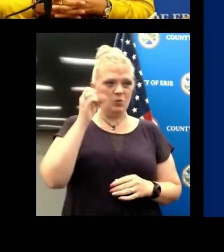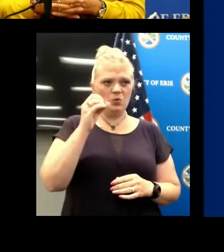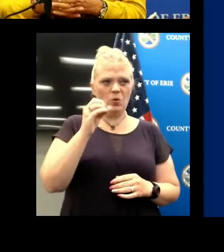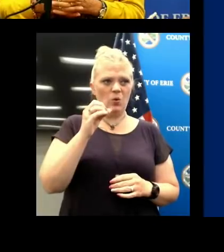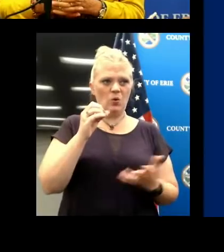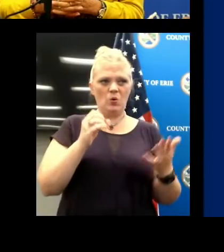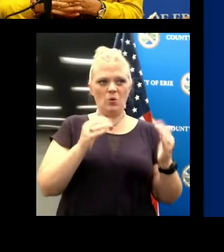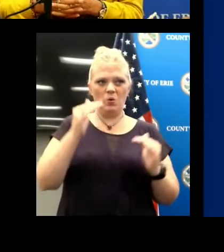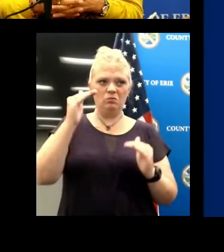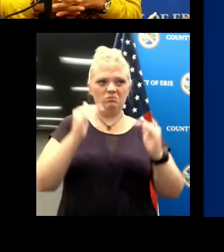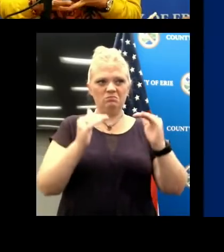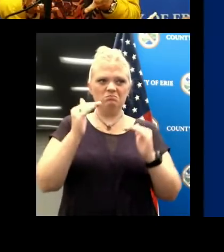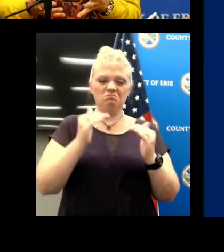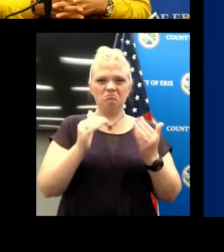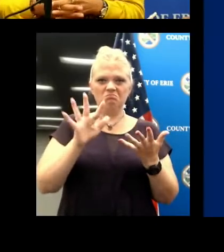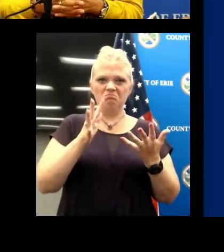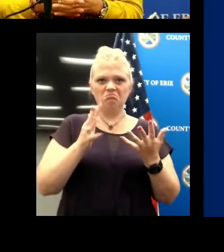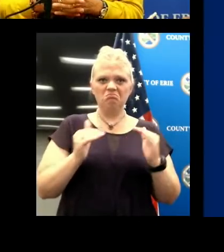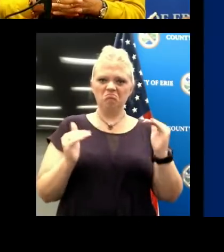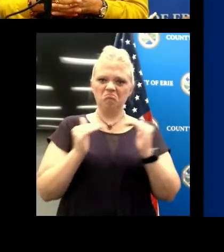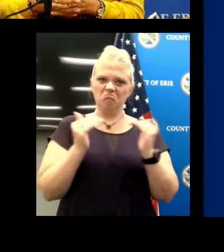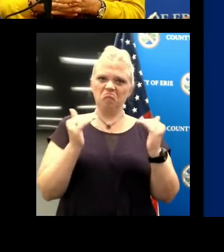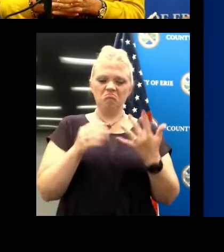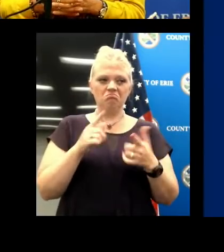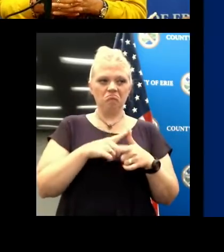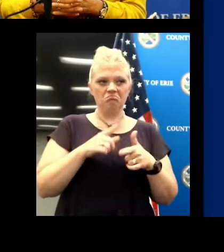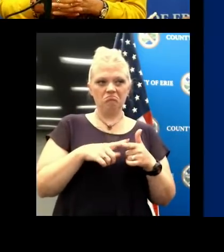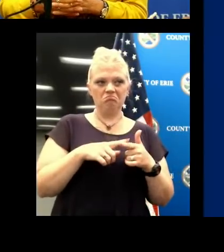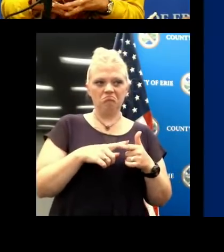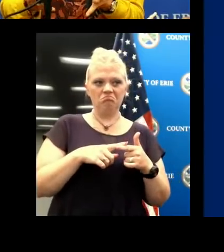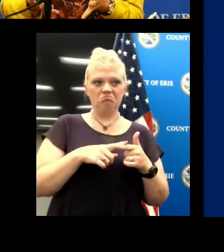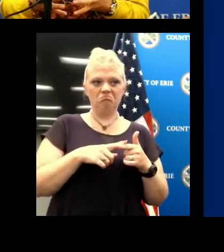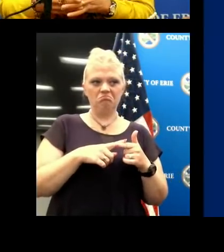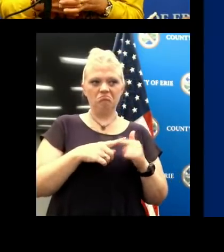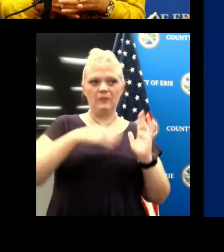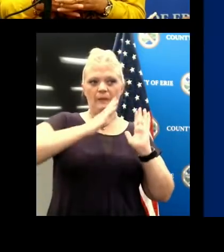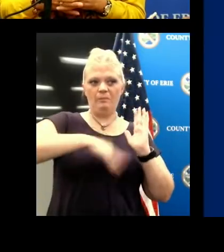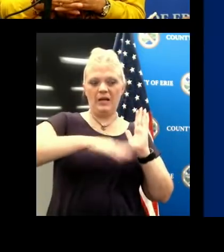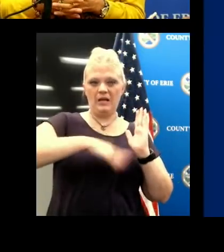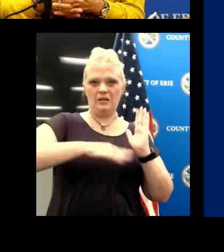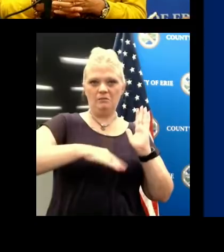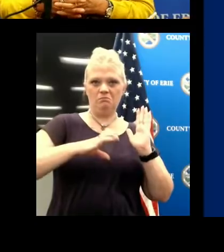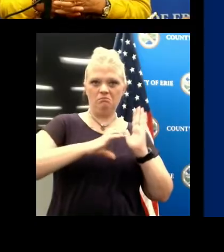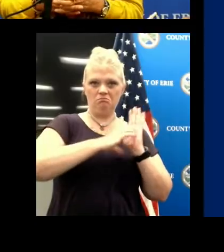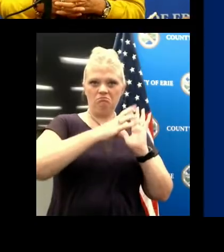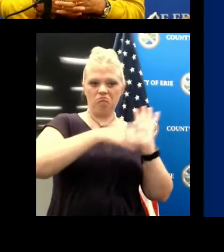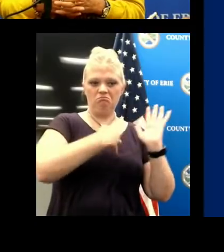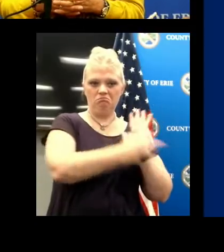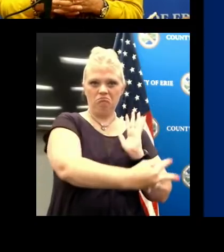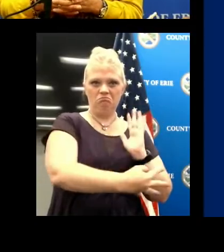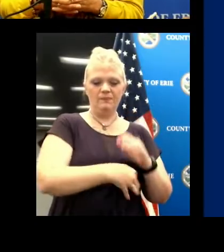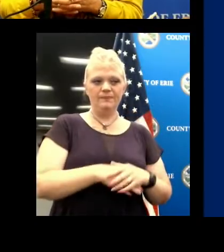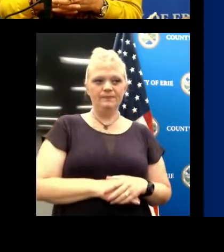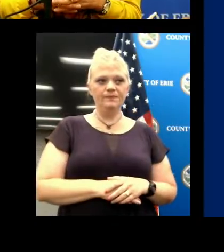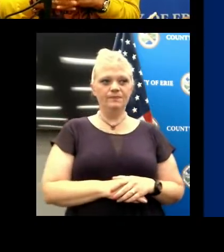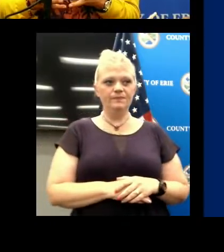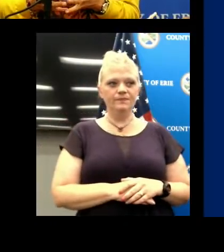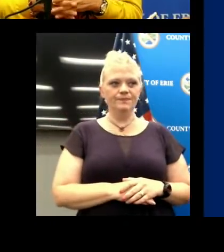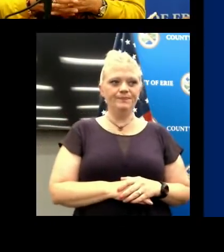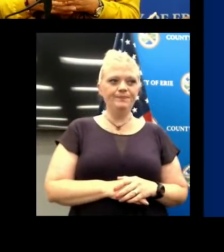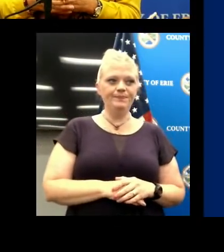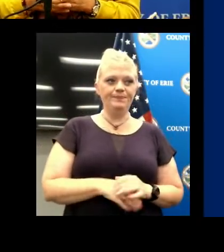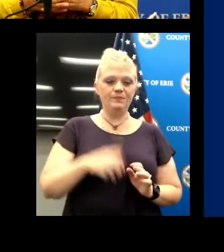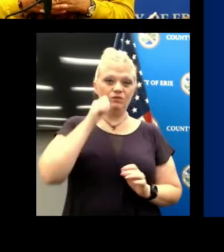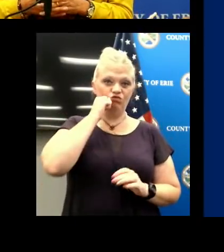of a disparity there. And then looking at the lower graph or lower table, looking at the